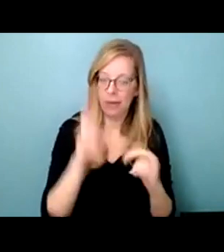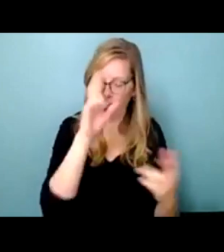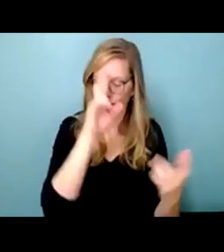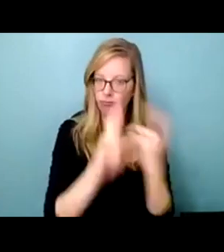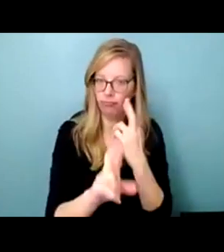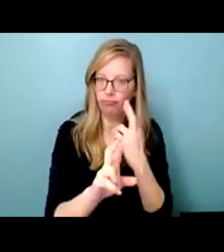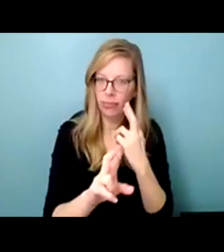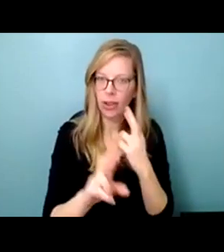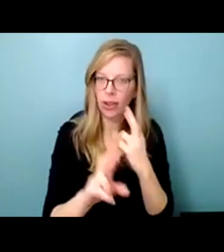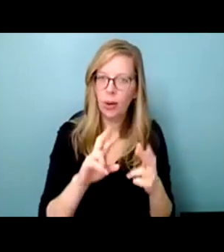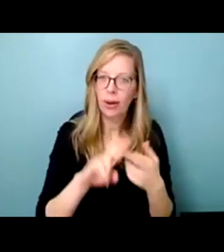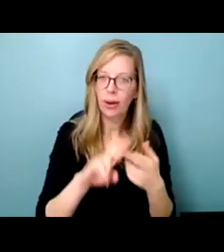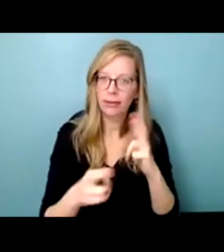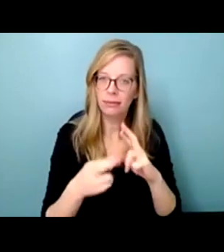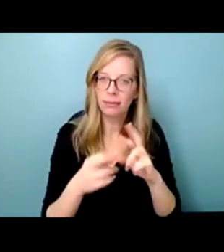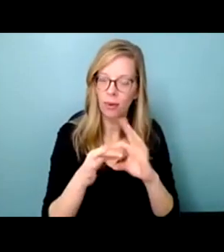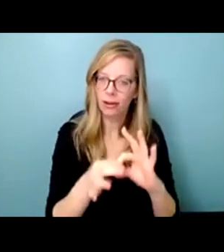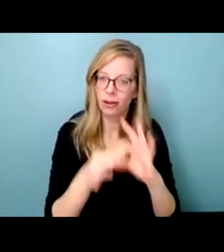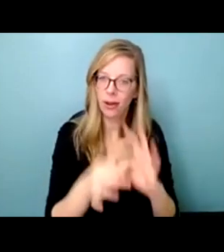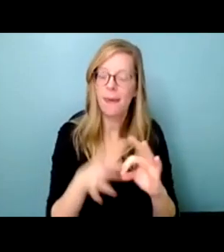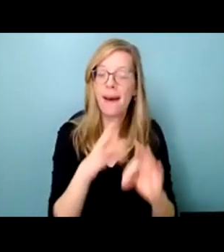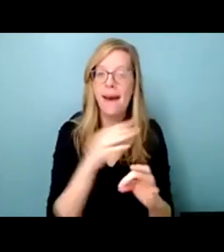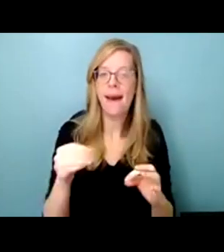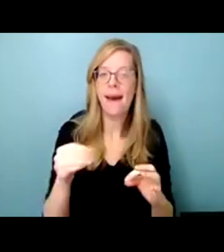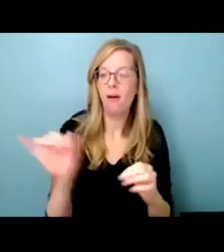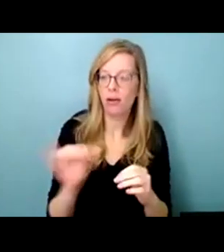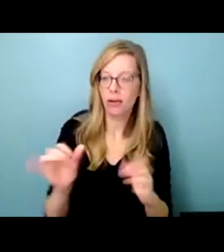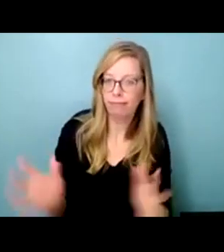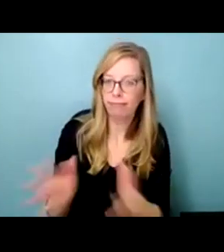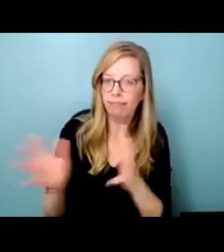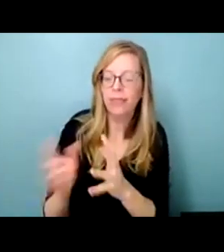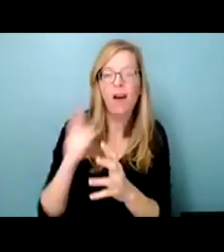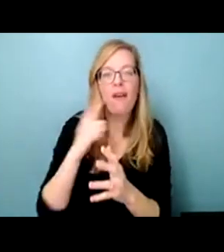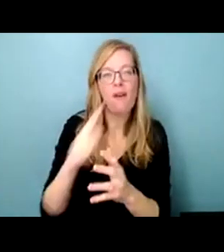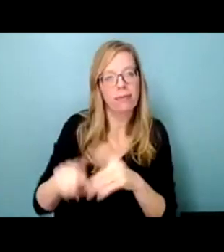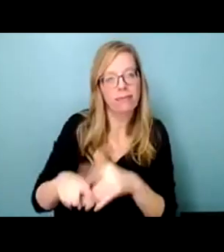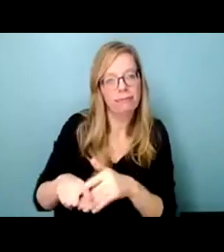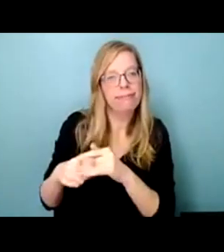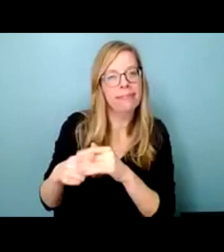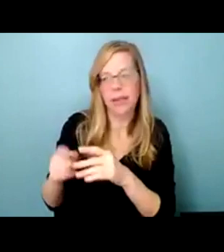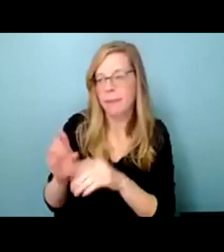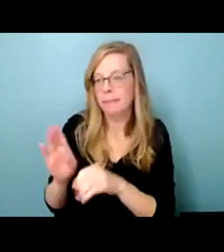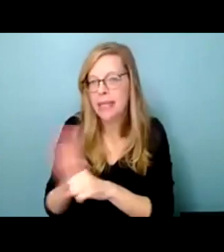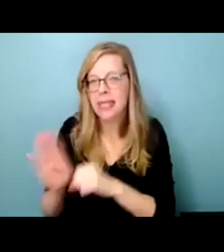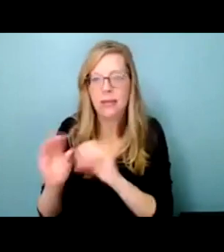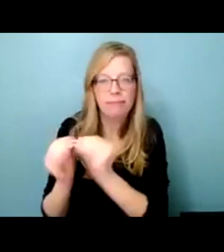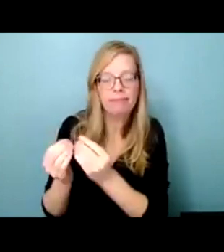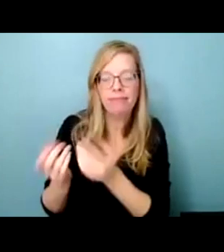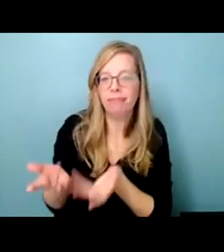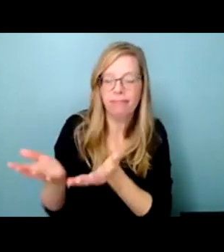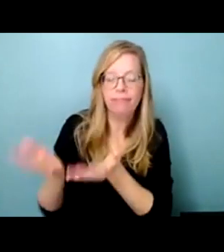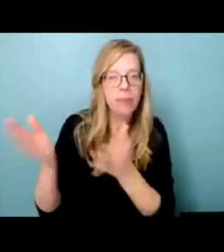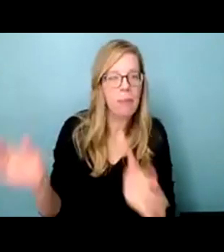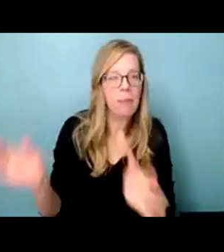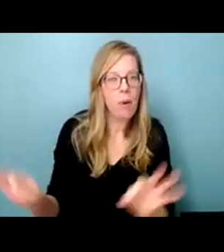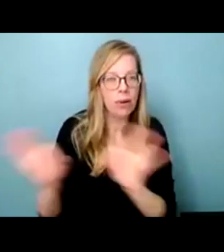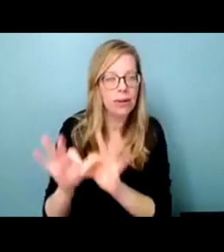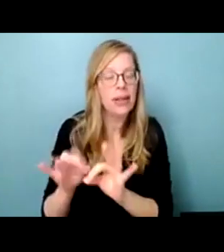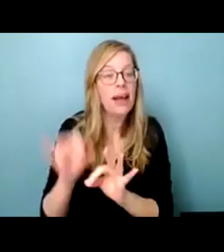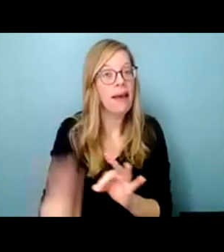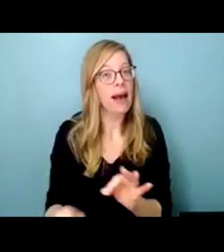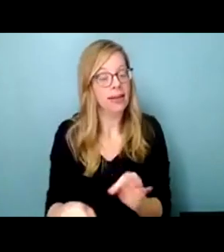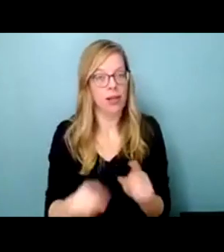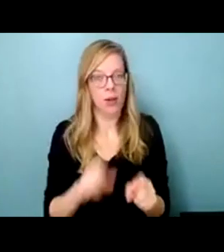and utilizing grassroots community-led development principles. Her experience have taught her that this approach is fundamental to the success